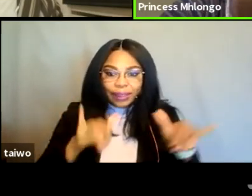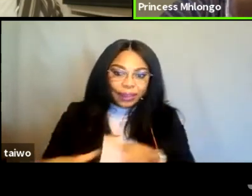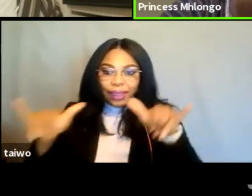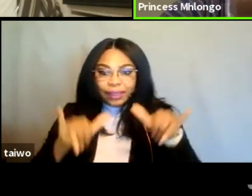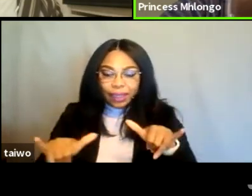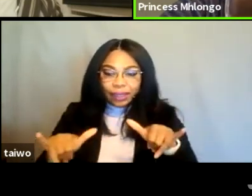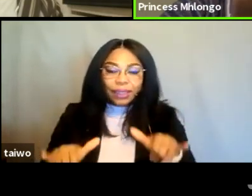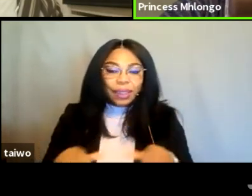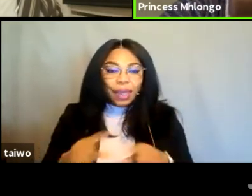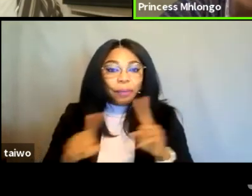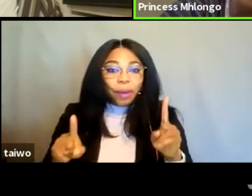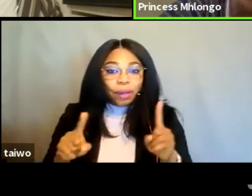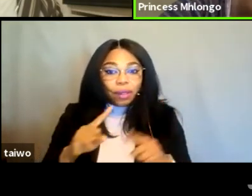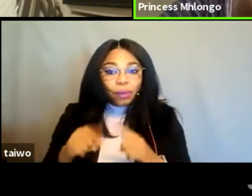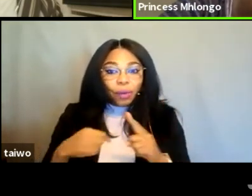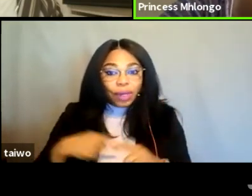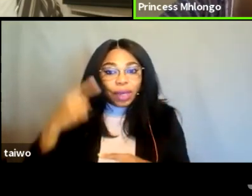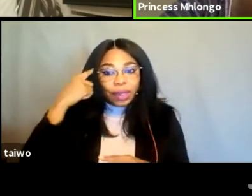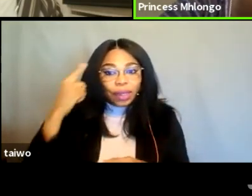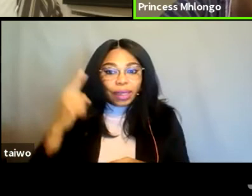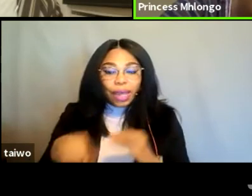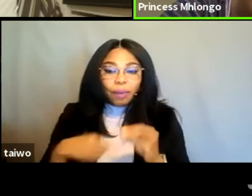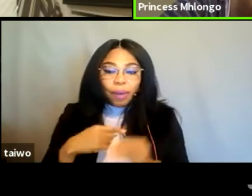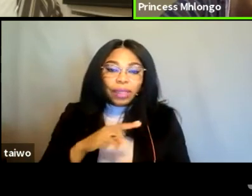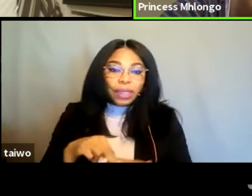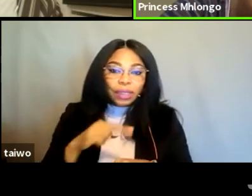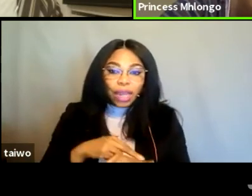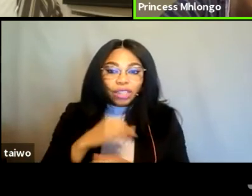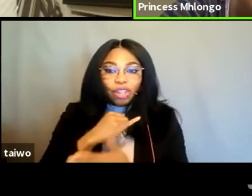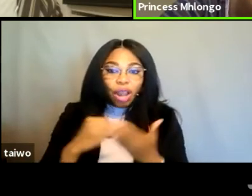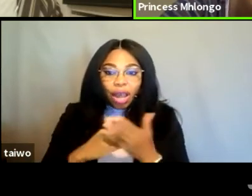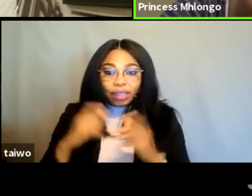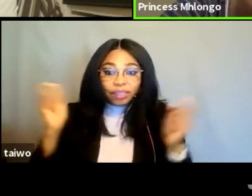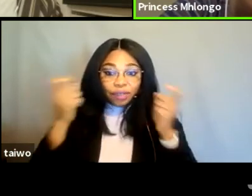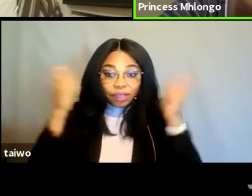when I think of the National Arts Festival and